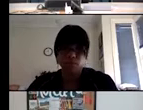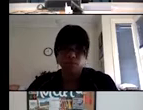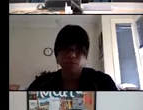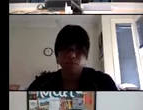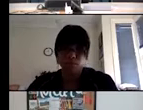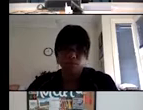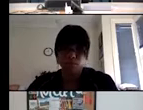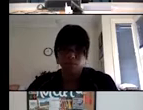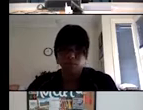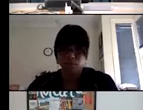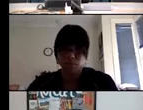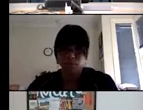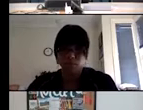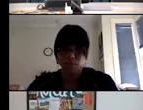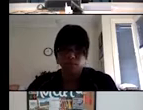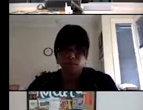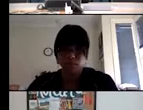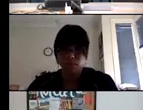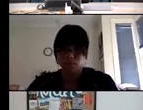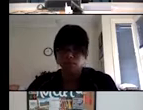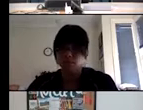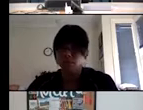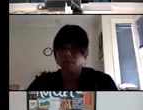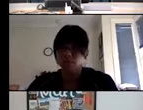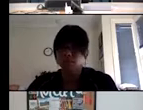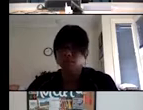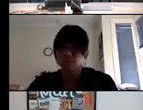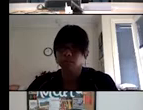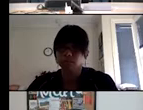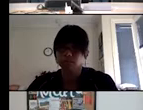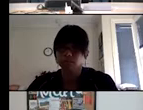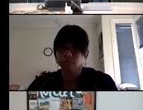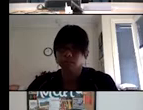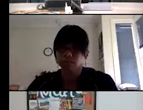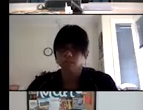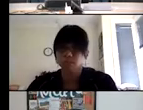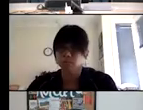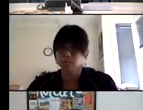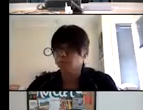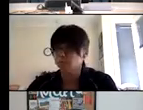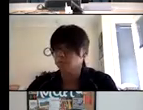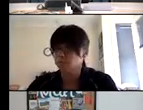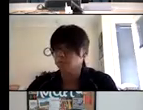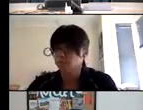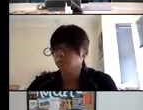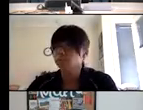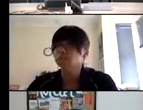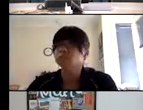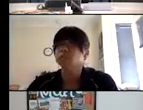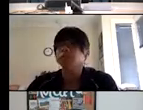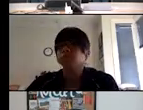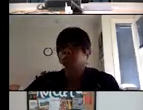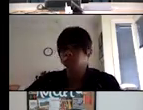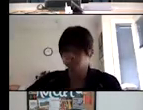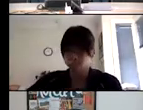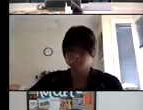really weren't aware of it at all, but I think there is awareness around that, which I think is quite positive as well. But there does need to be